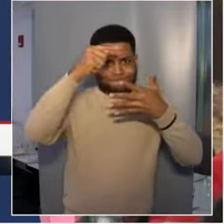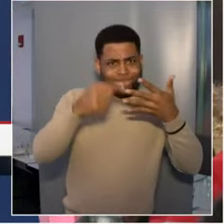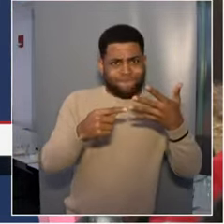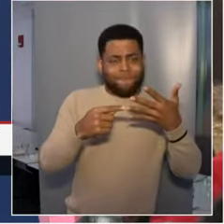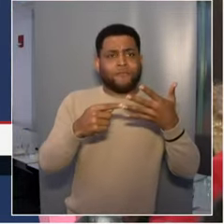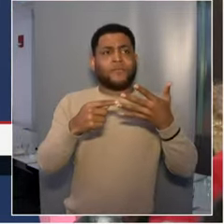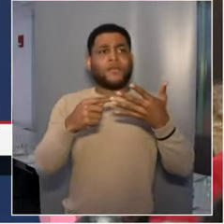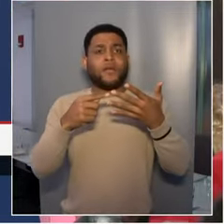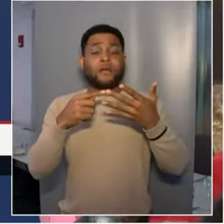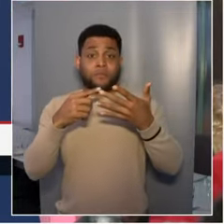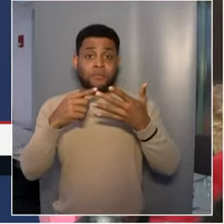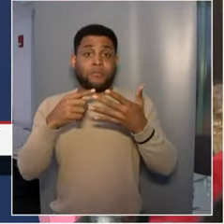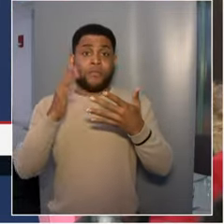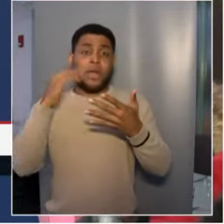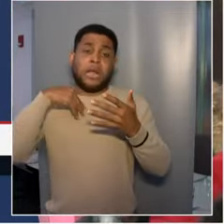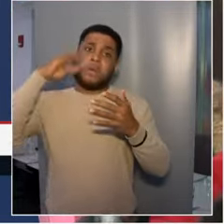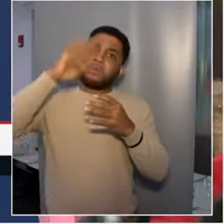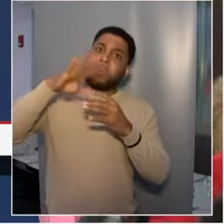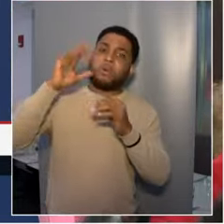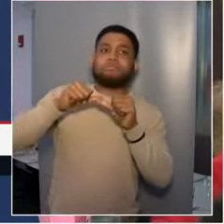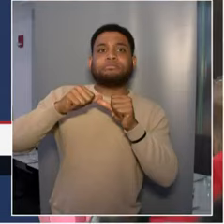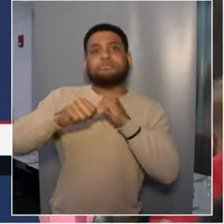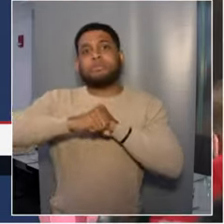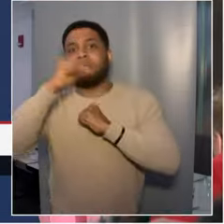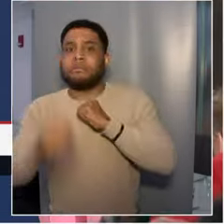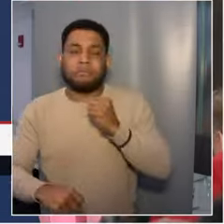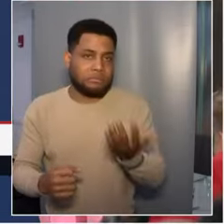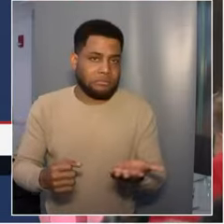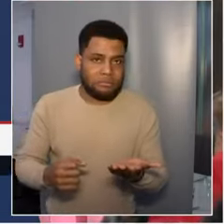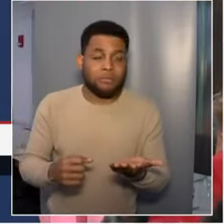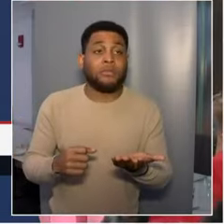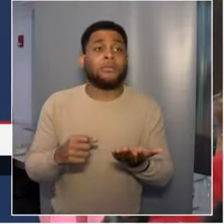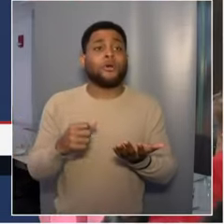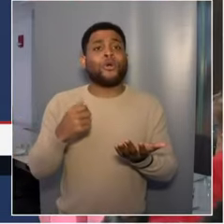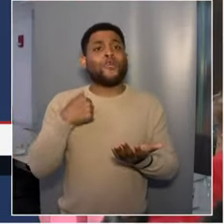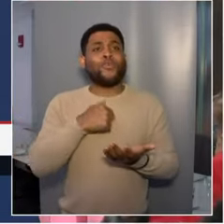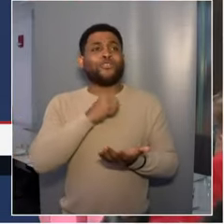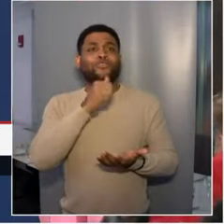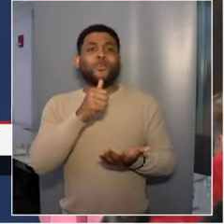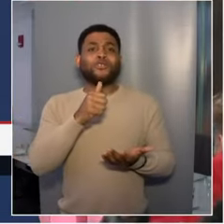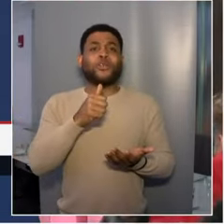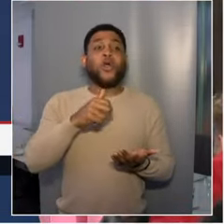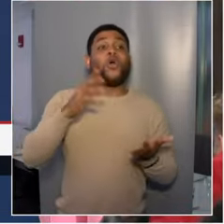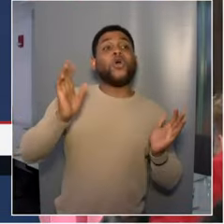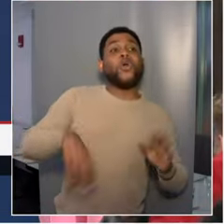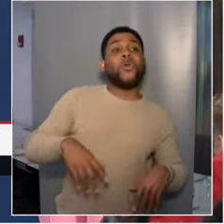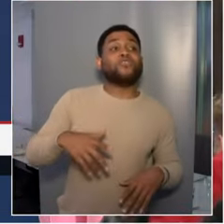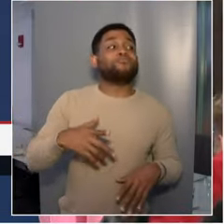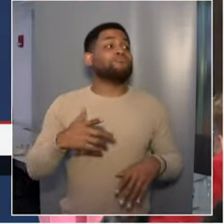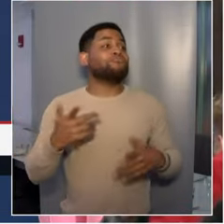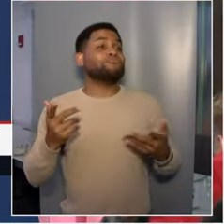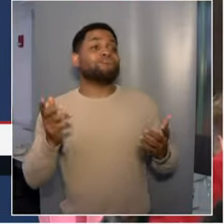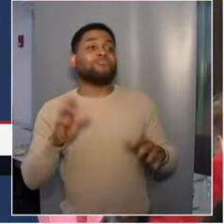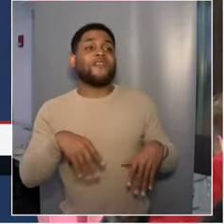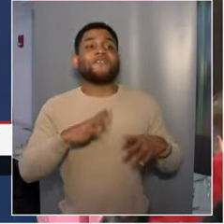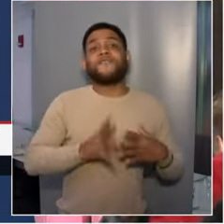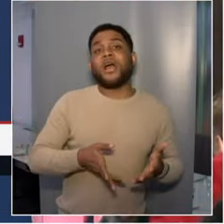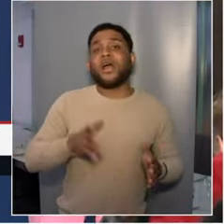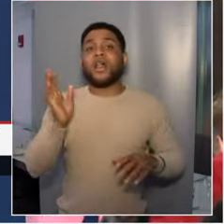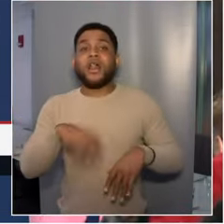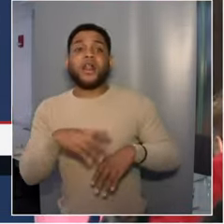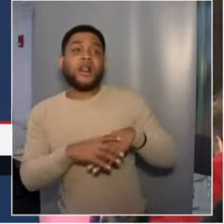will. And we're not going to do anything second class. We have a lot of resources. And, you know, right next